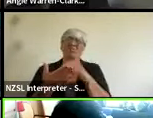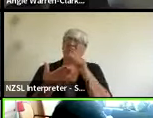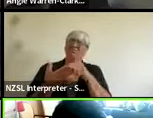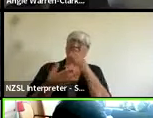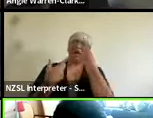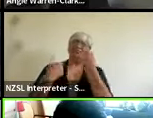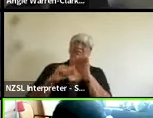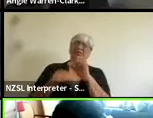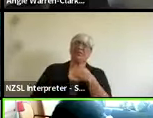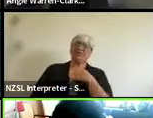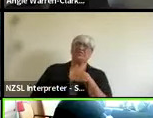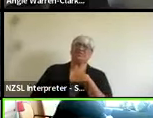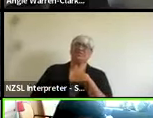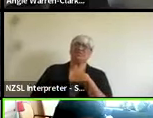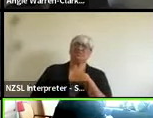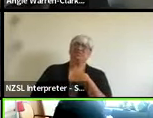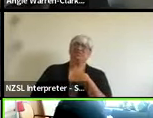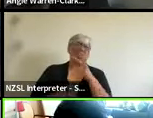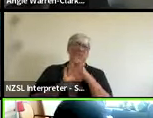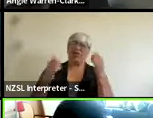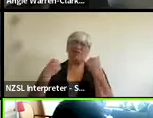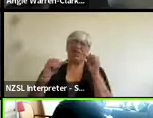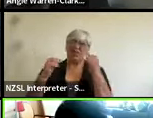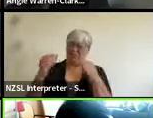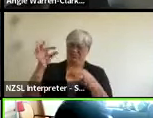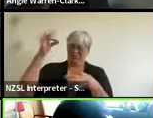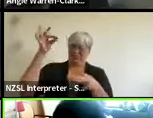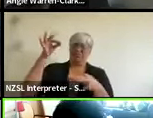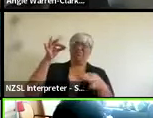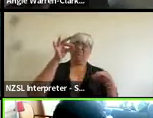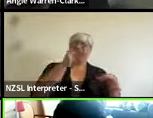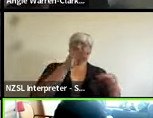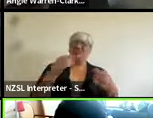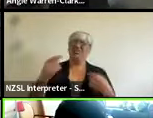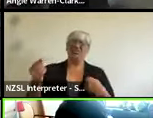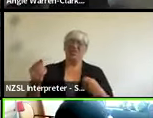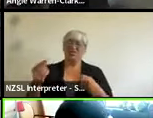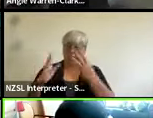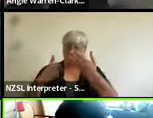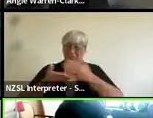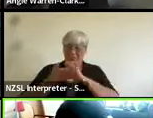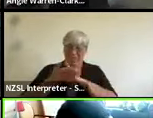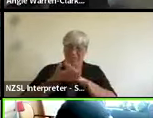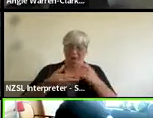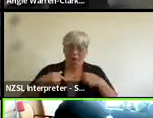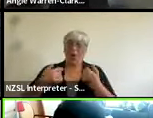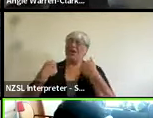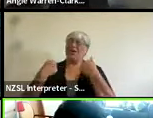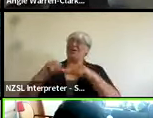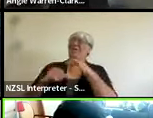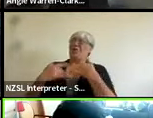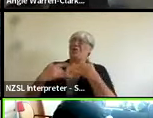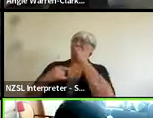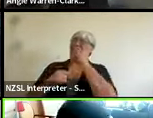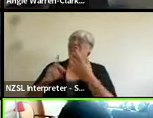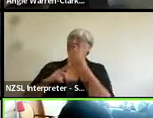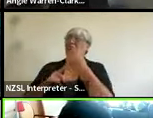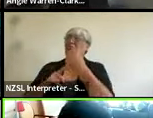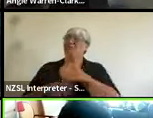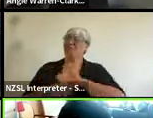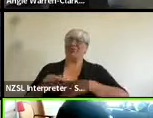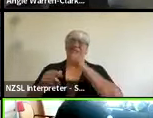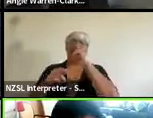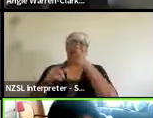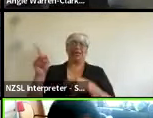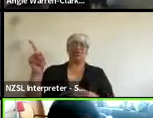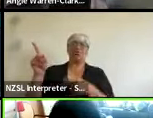are as ineffective as dust collectors. They give us false hope because those that